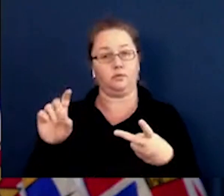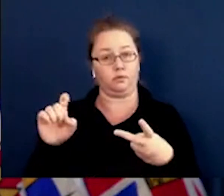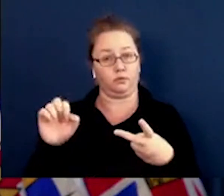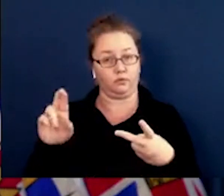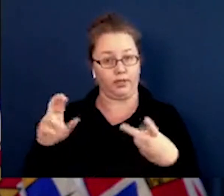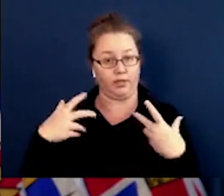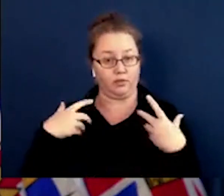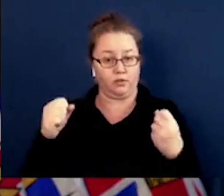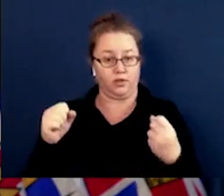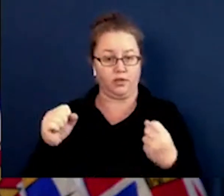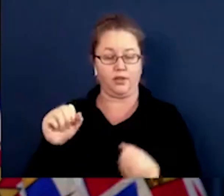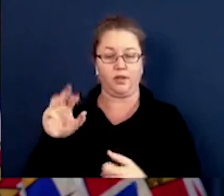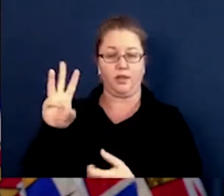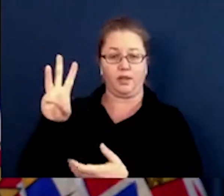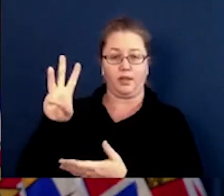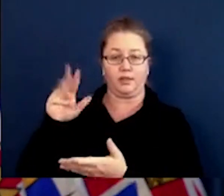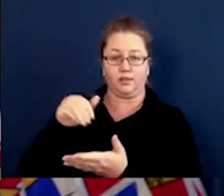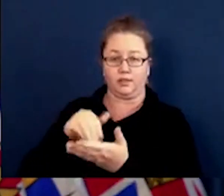6,720